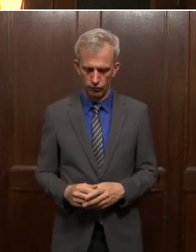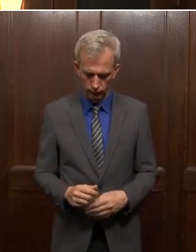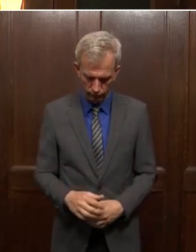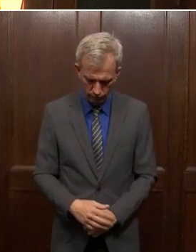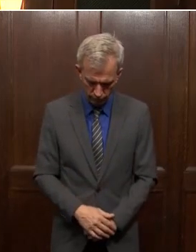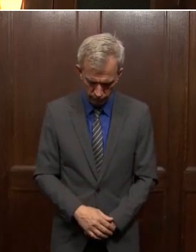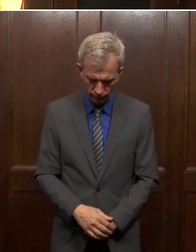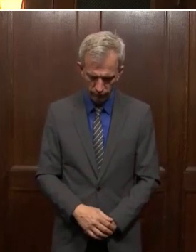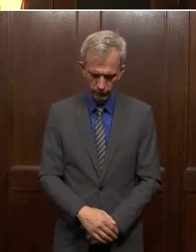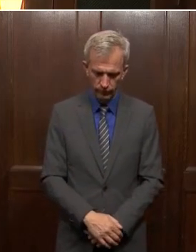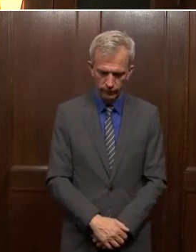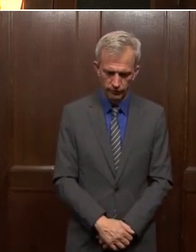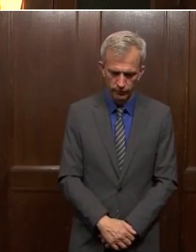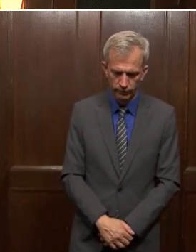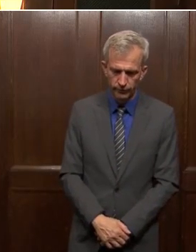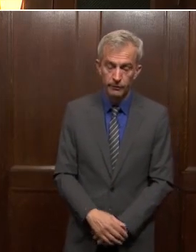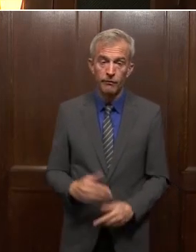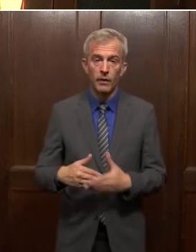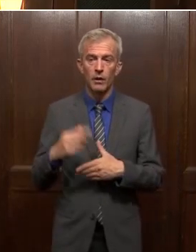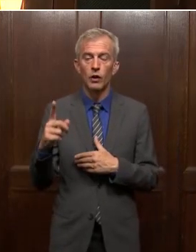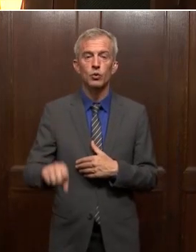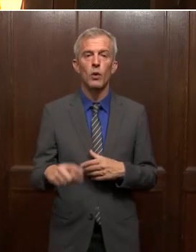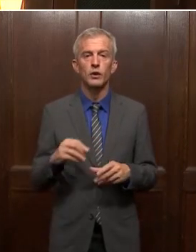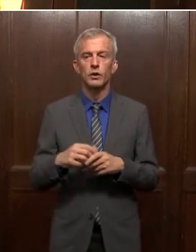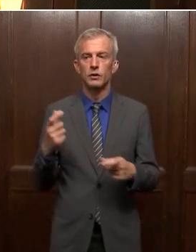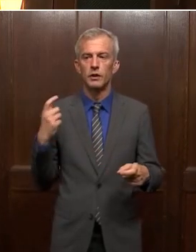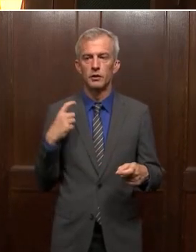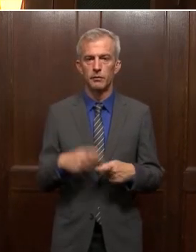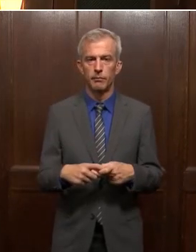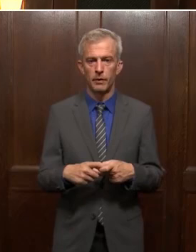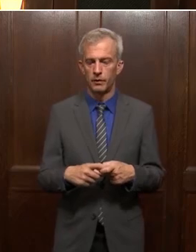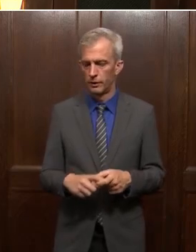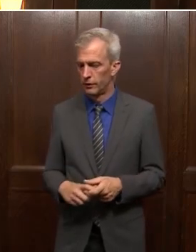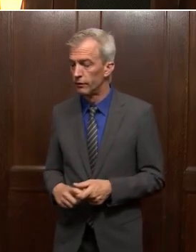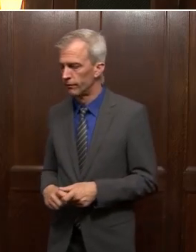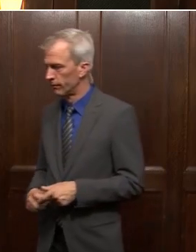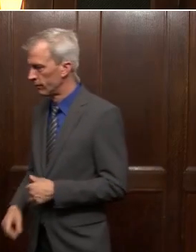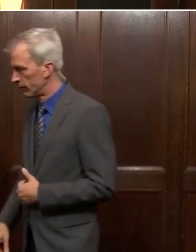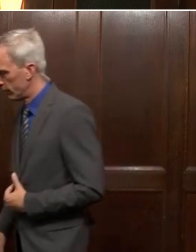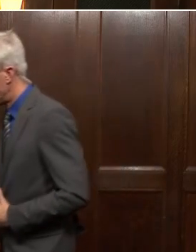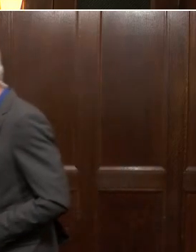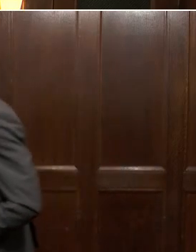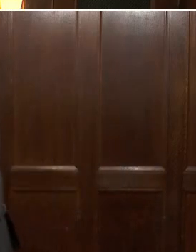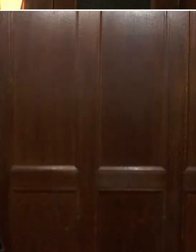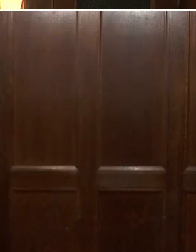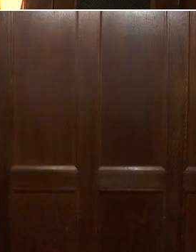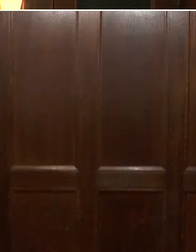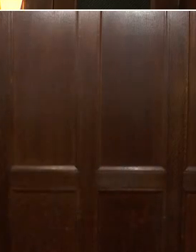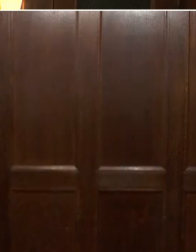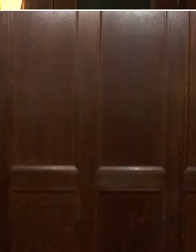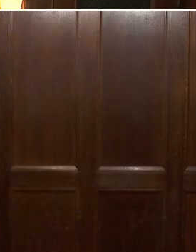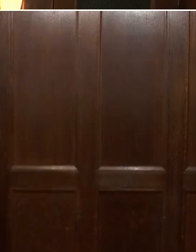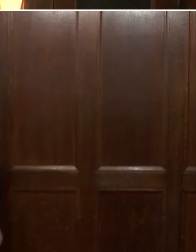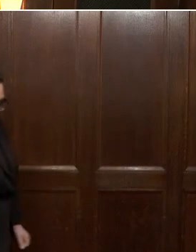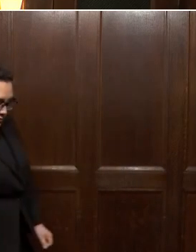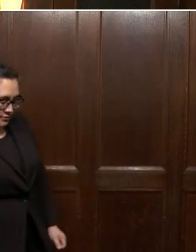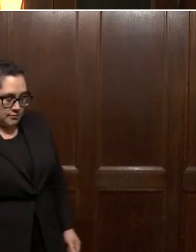Our last two questions will be in Spanish. We go to the line of Denora Perez with Telemundo. Please go ahead. Hi,